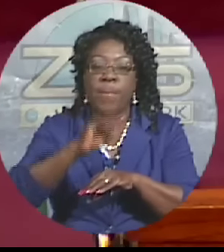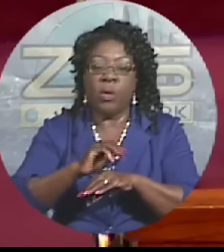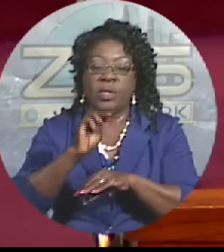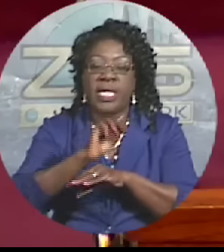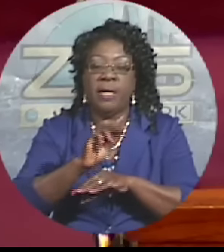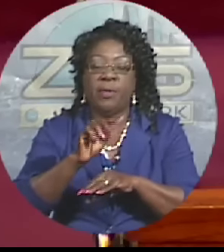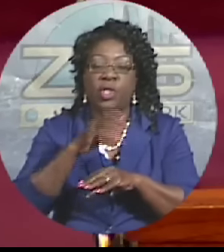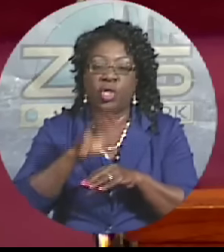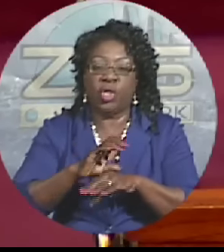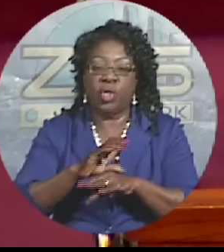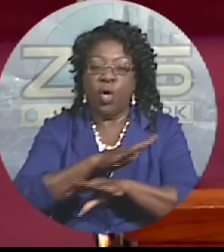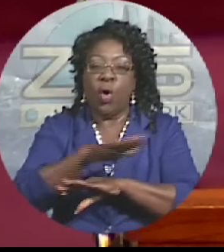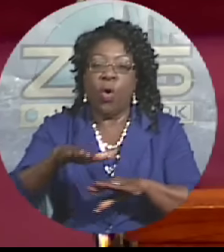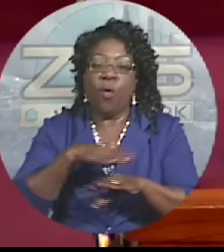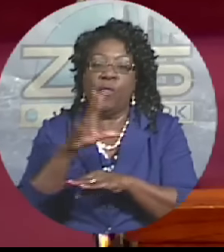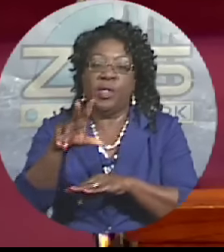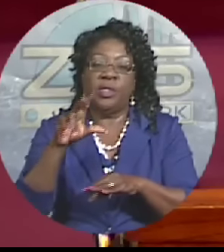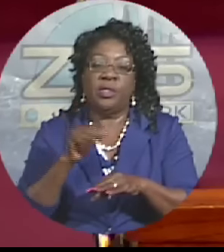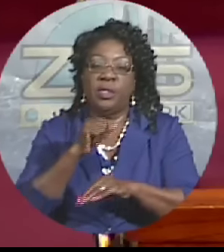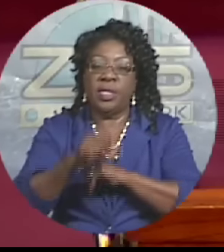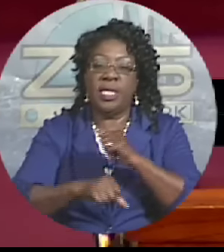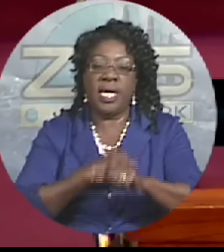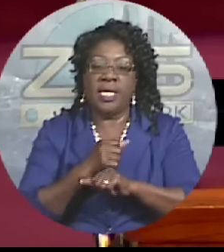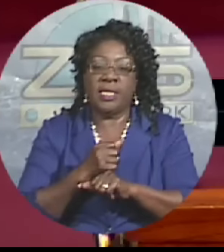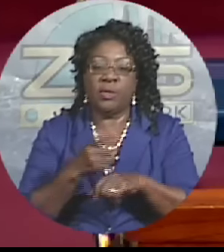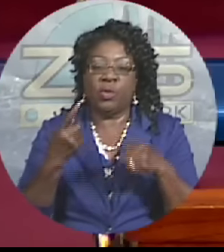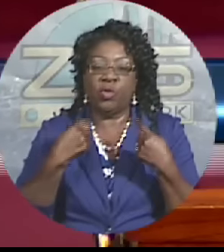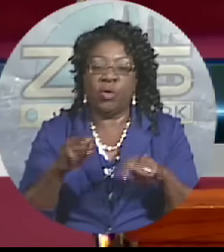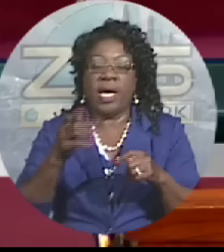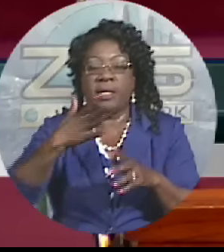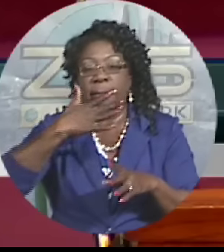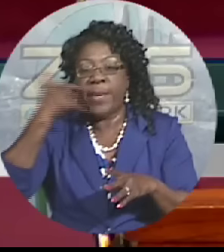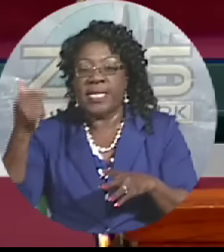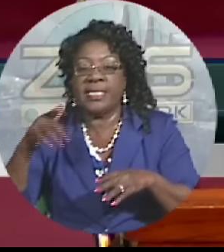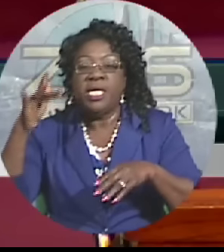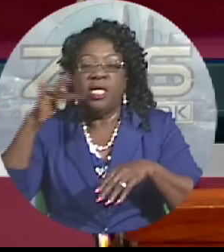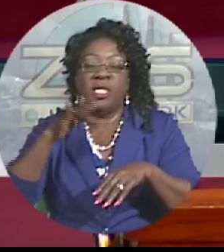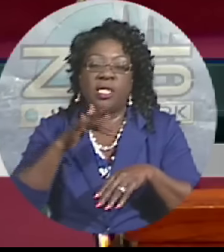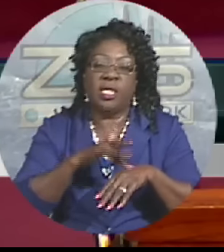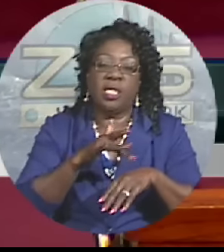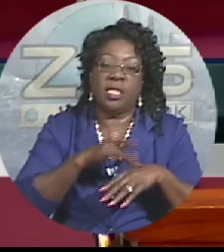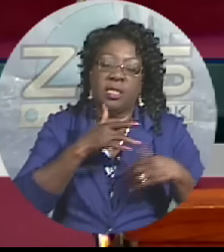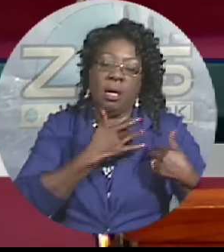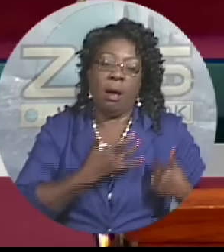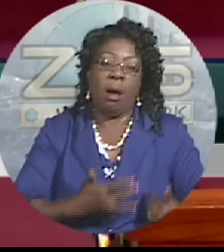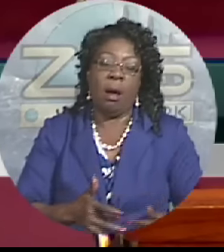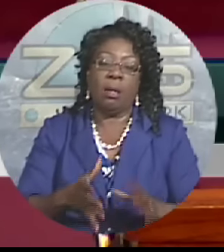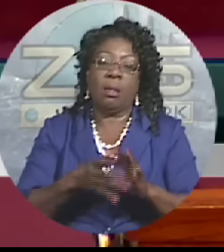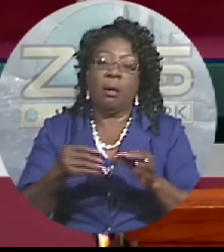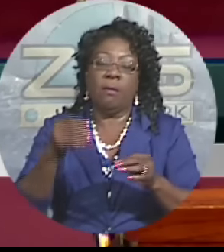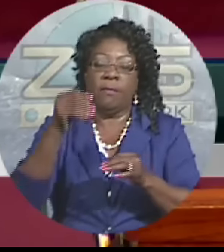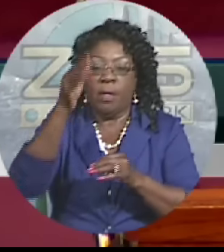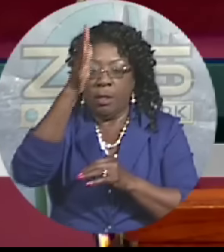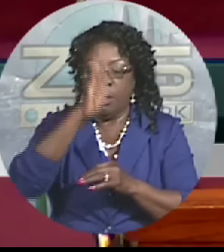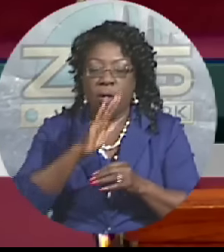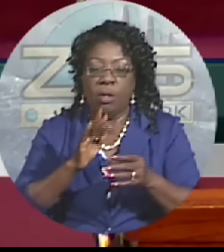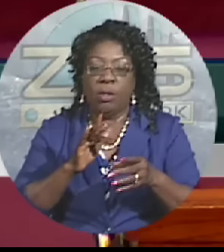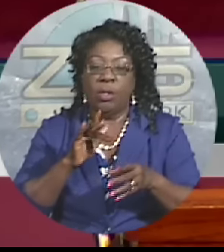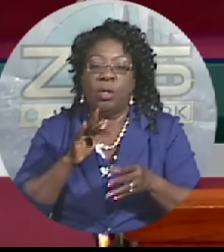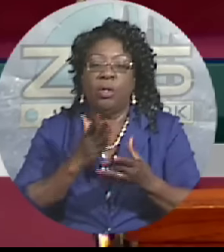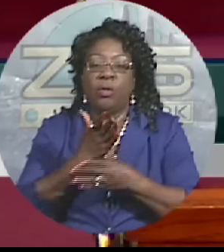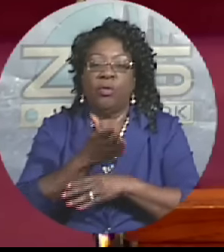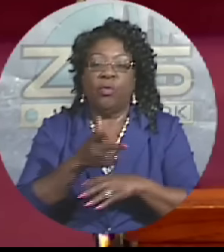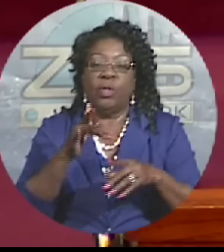these 30 years, we've tried as best as we could to touch the heart of God through touching the lives